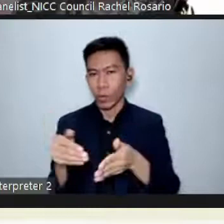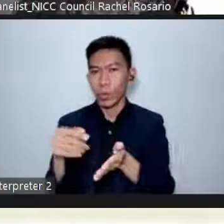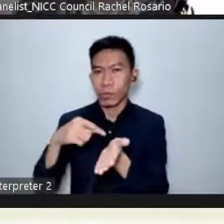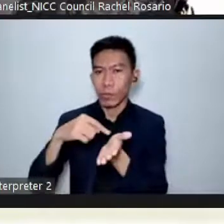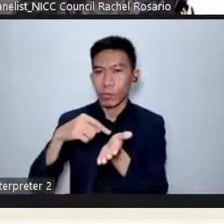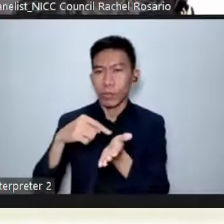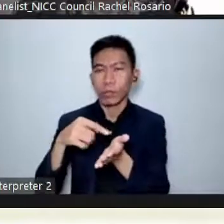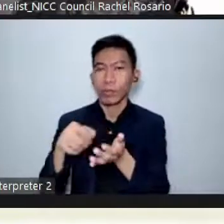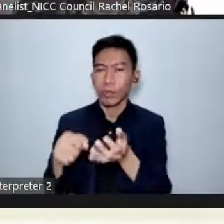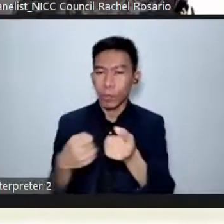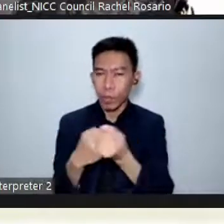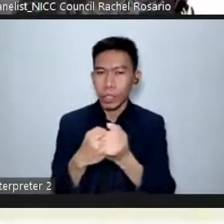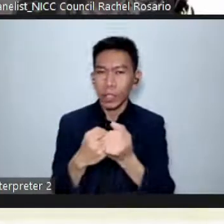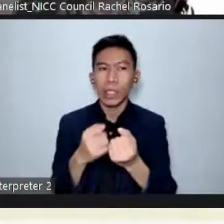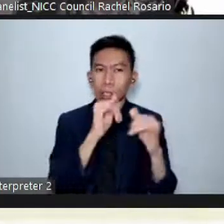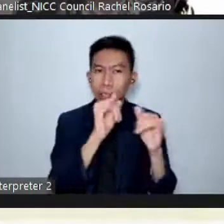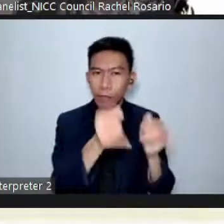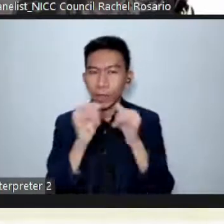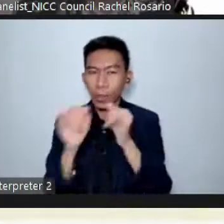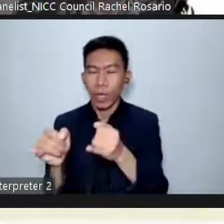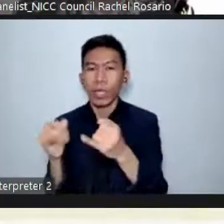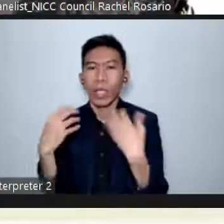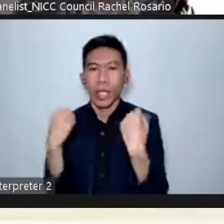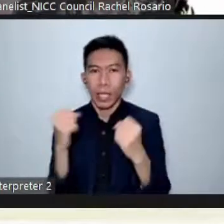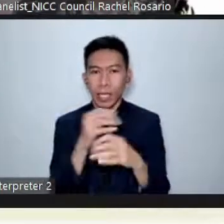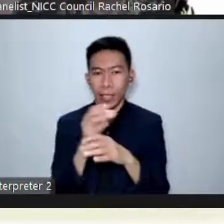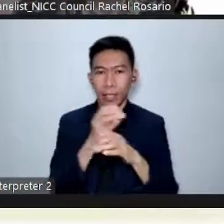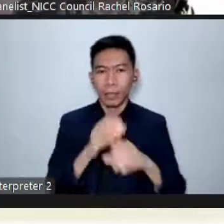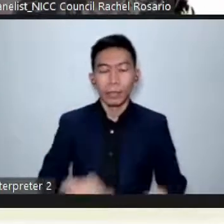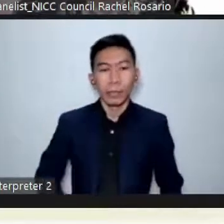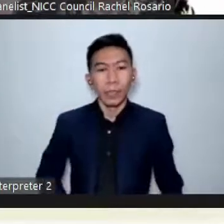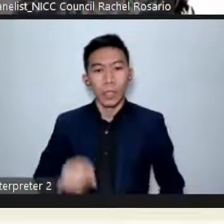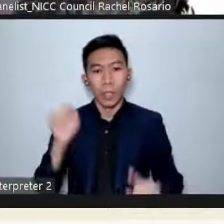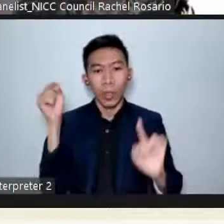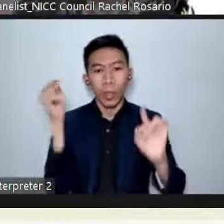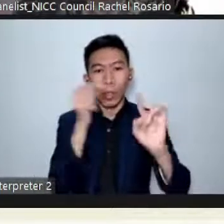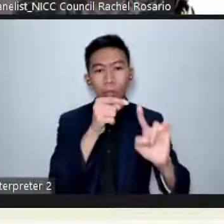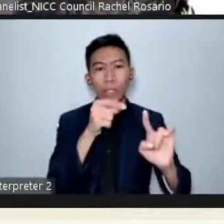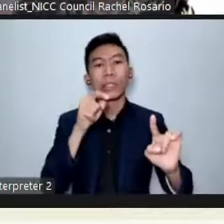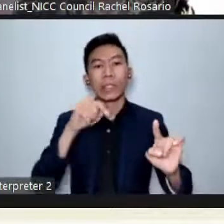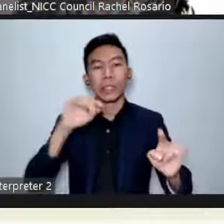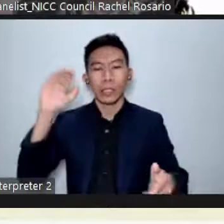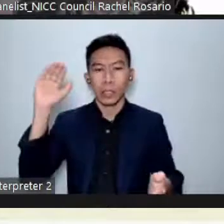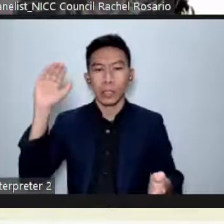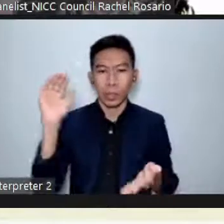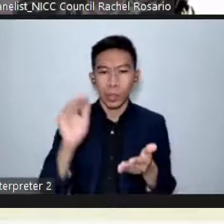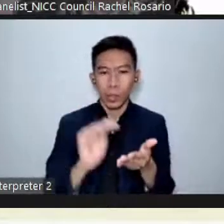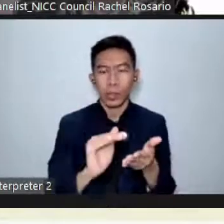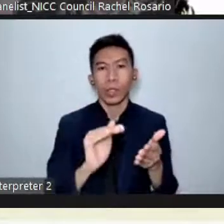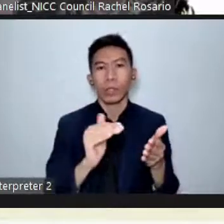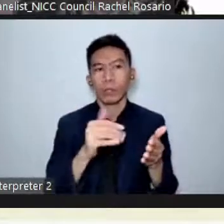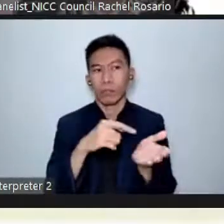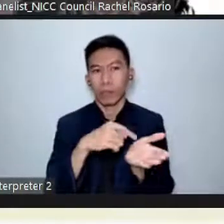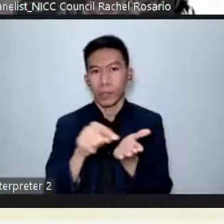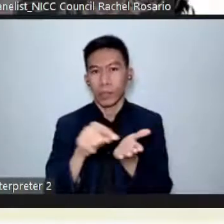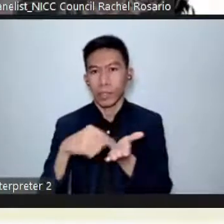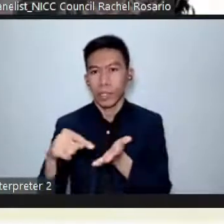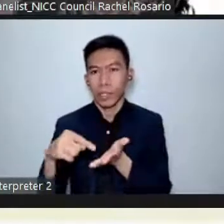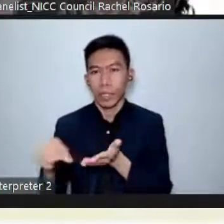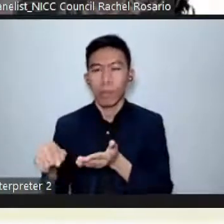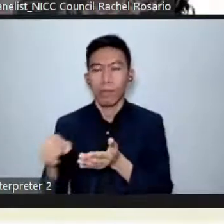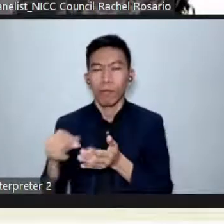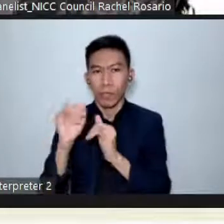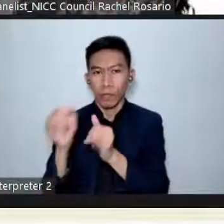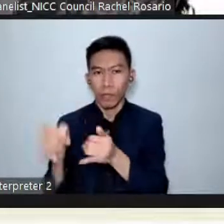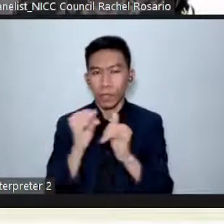services. And the overall goal of this is to reduce out-of-pocket spending of